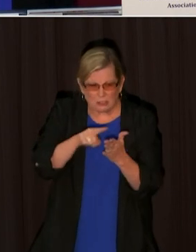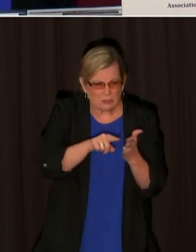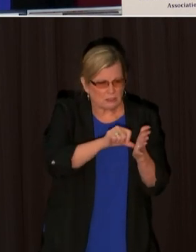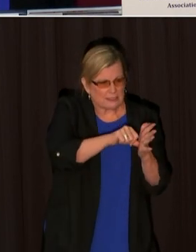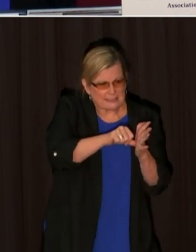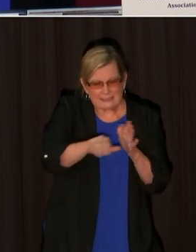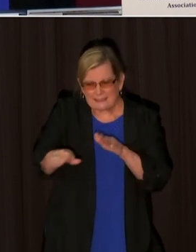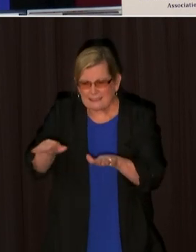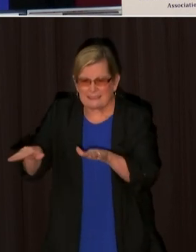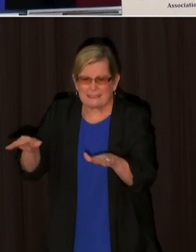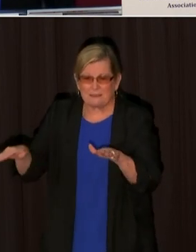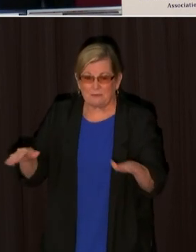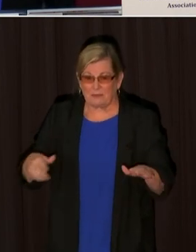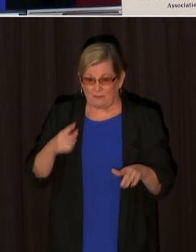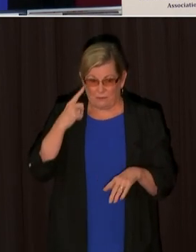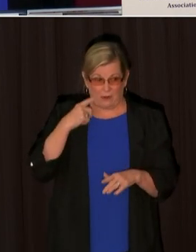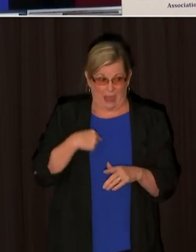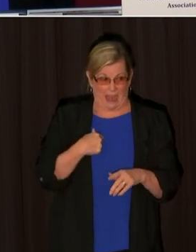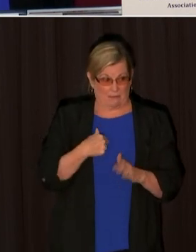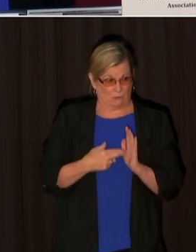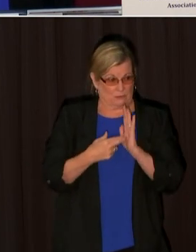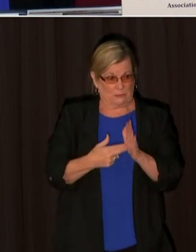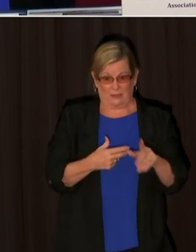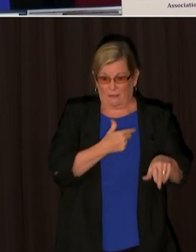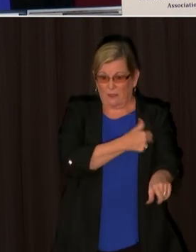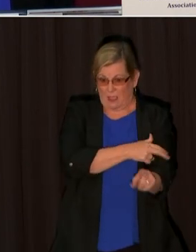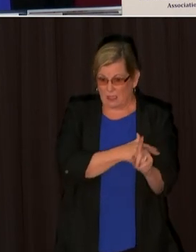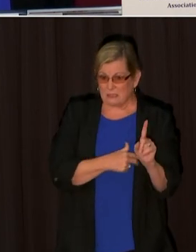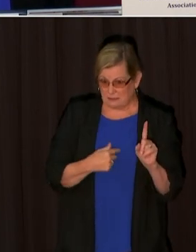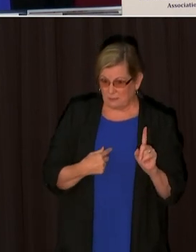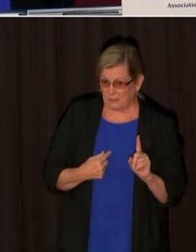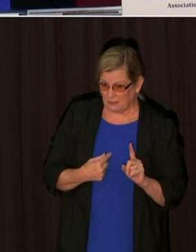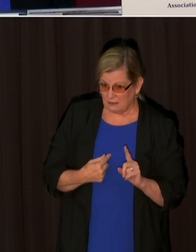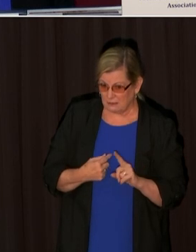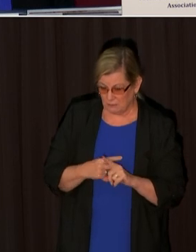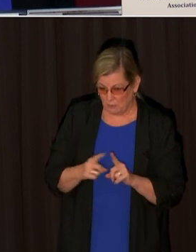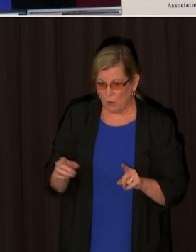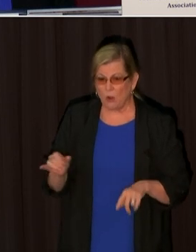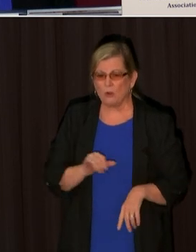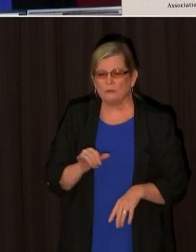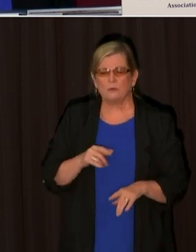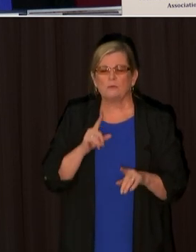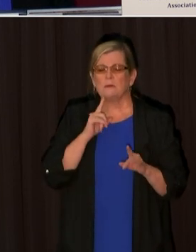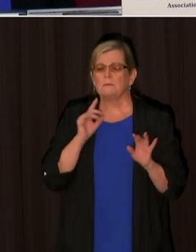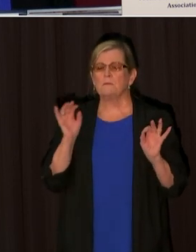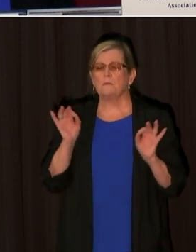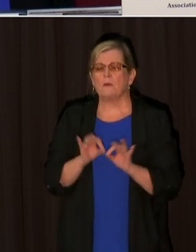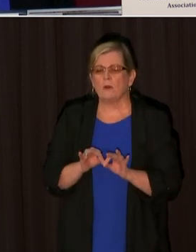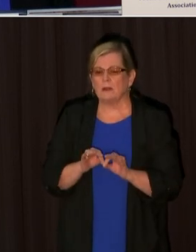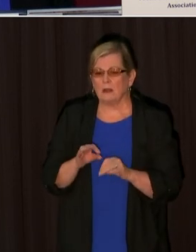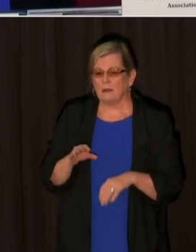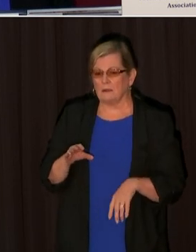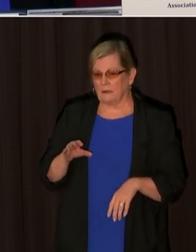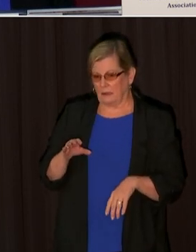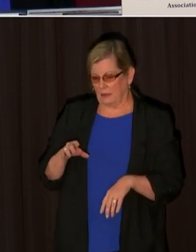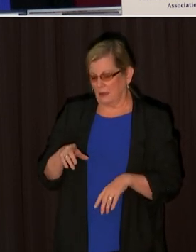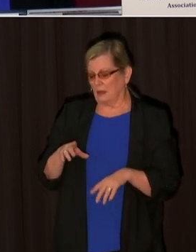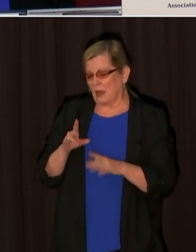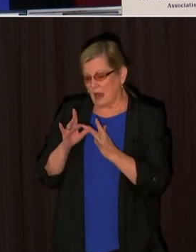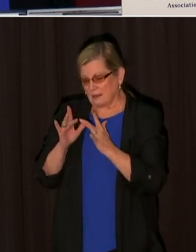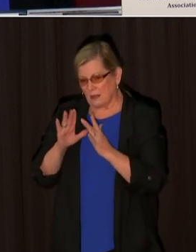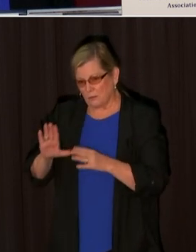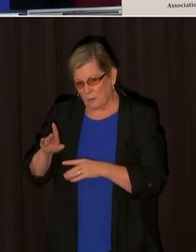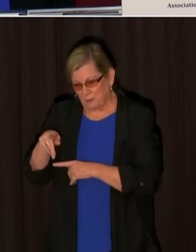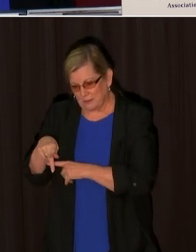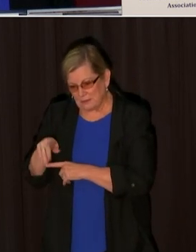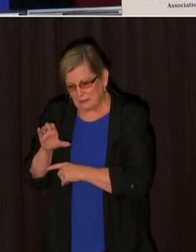Hospital Association, while that is important, I cannot stress enough the importance of reaching out to your primary care, your specialists,